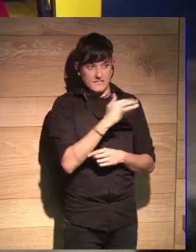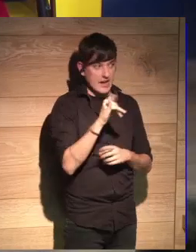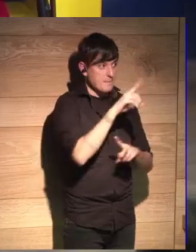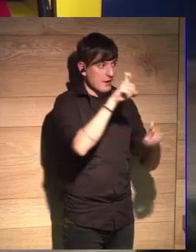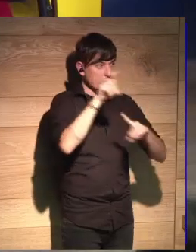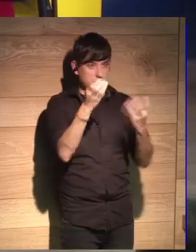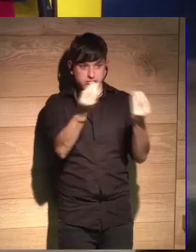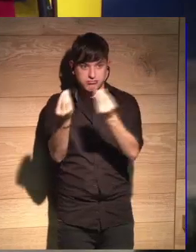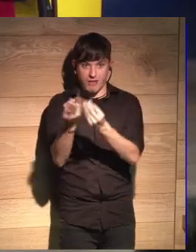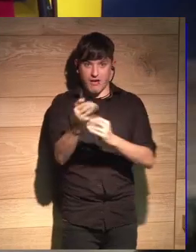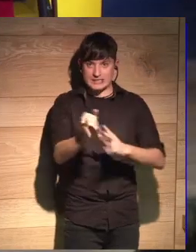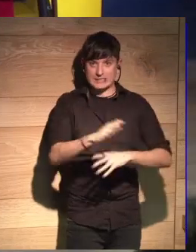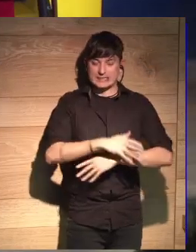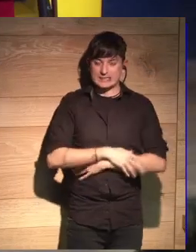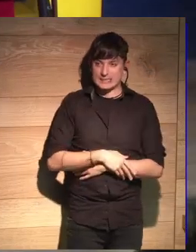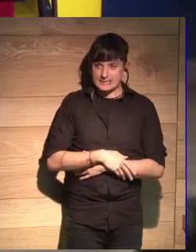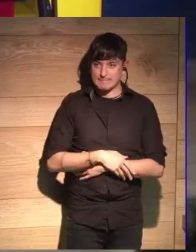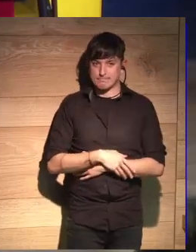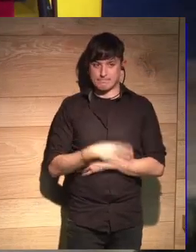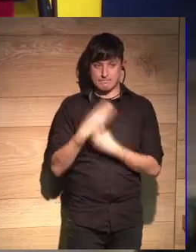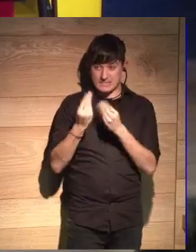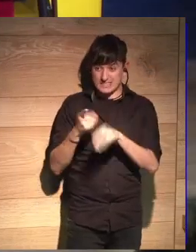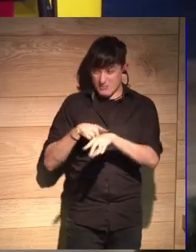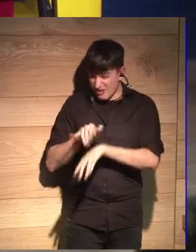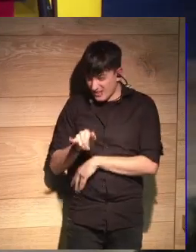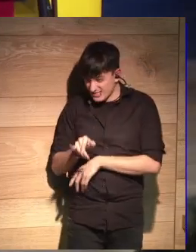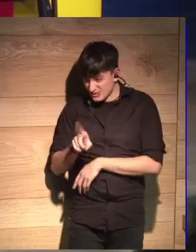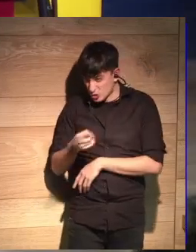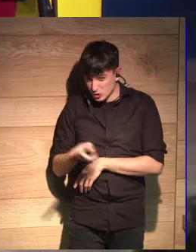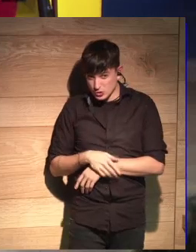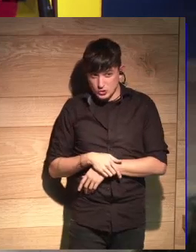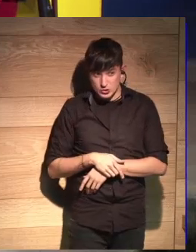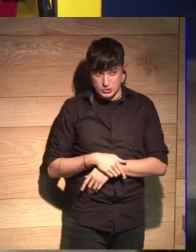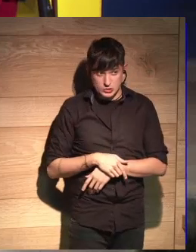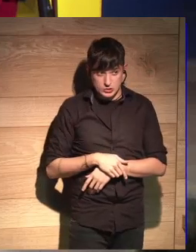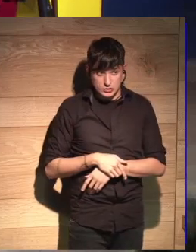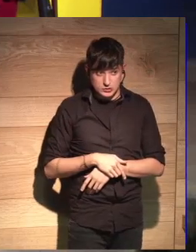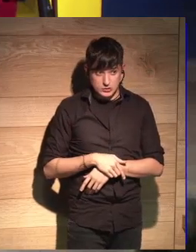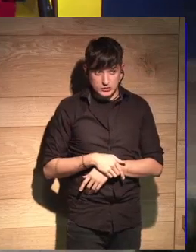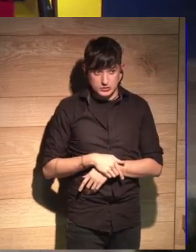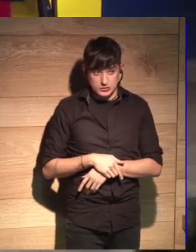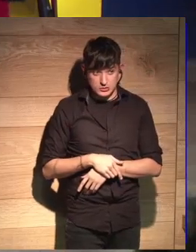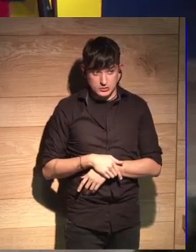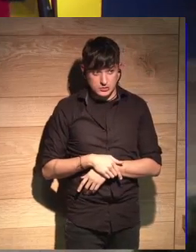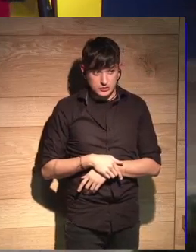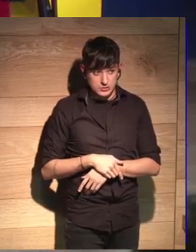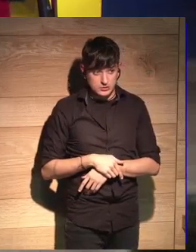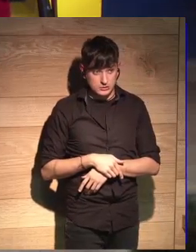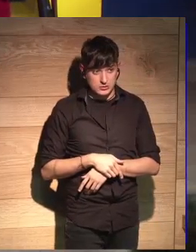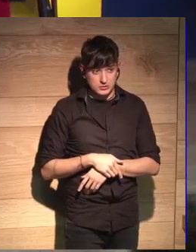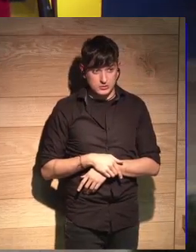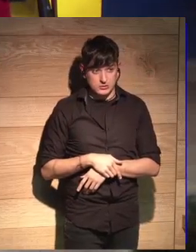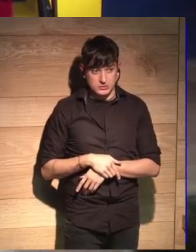And there are several requests for the word. Which one? What?